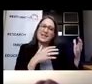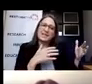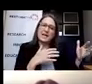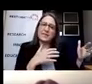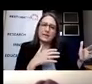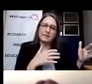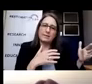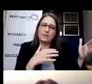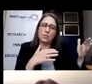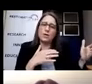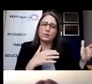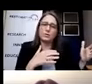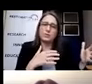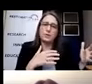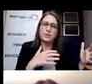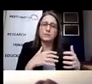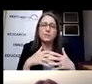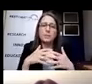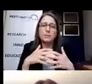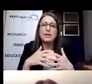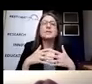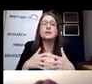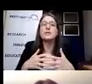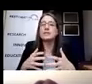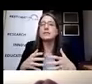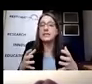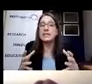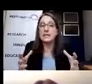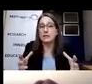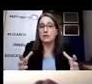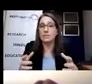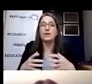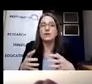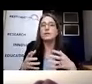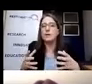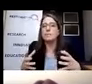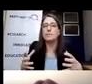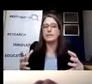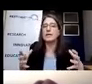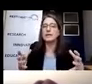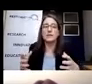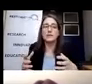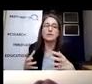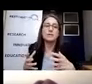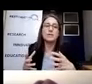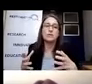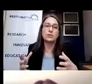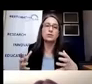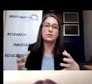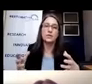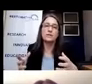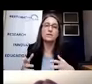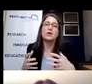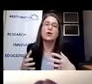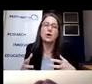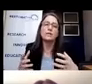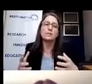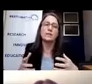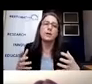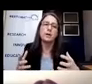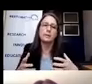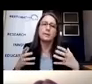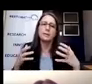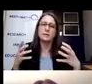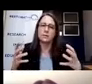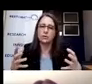you can't get the one who's responsible, but because there is need here. There is a public safety, there is a concern for safety that ought to